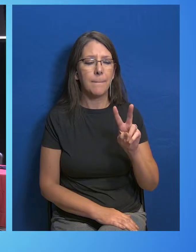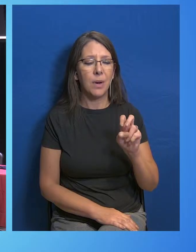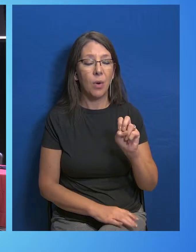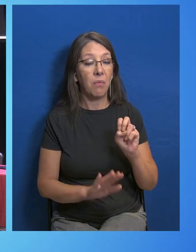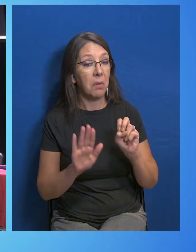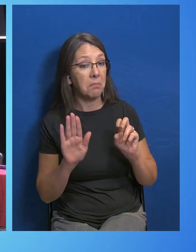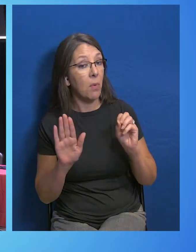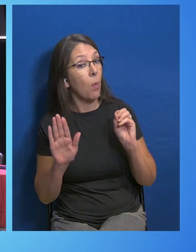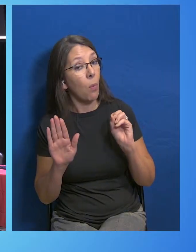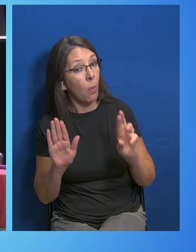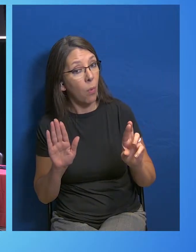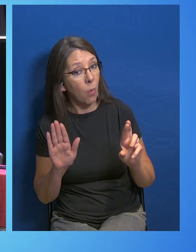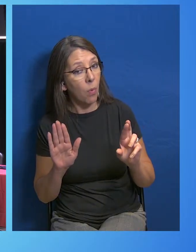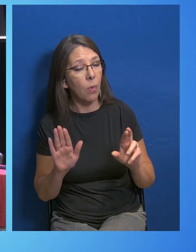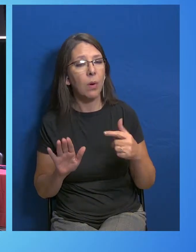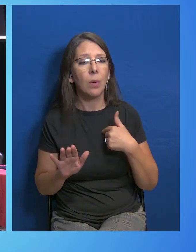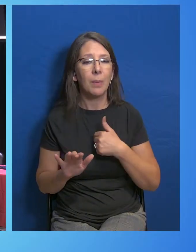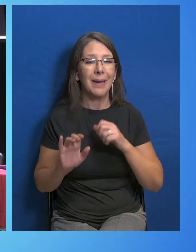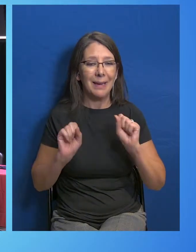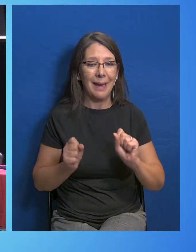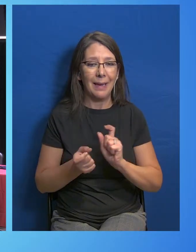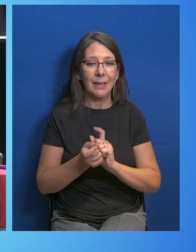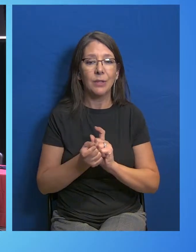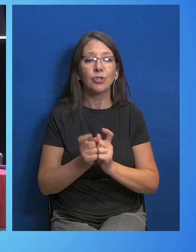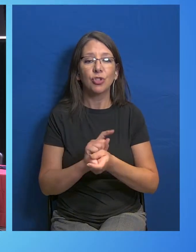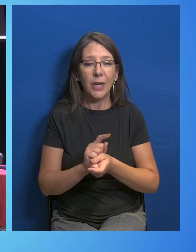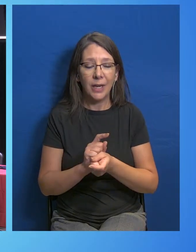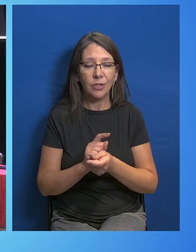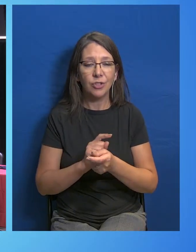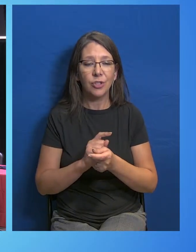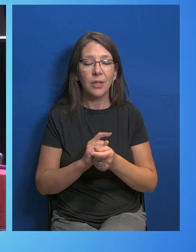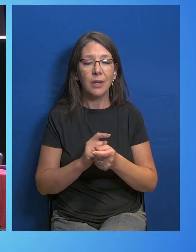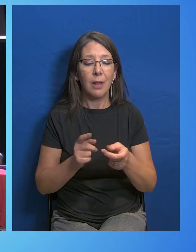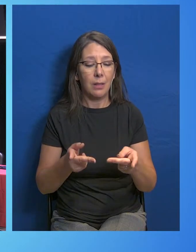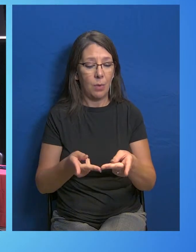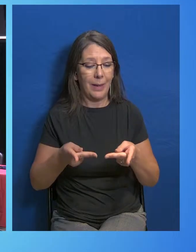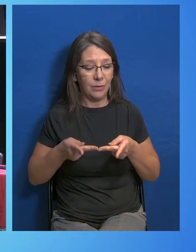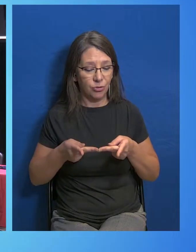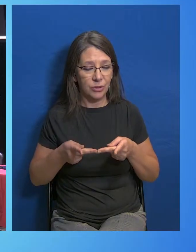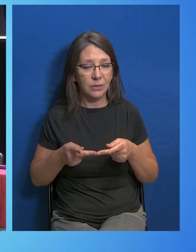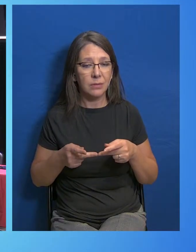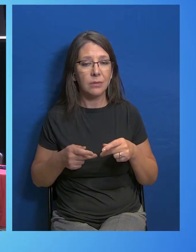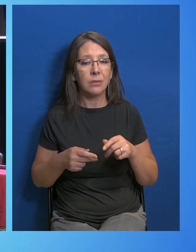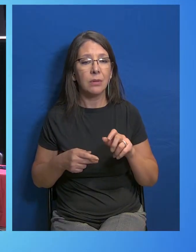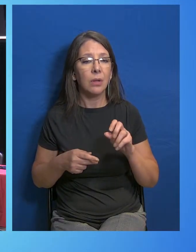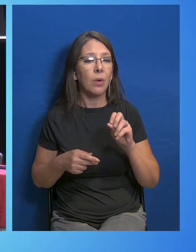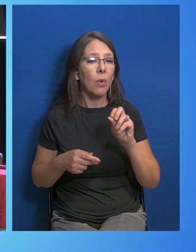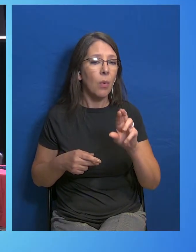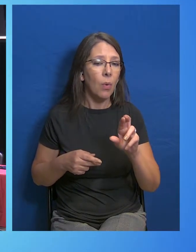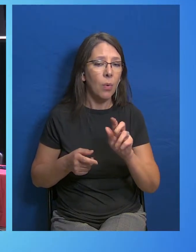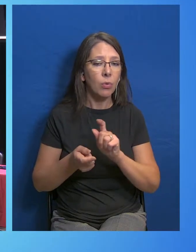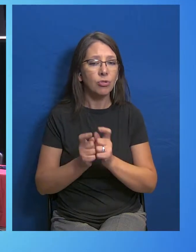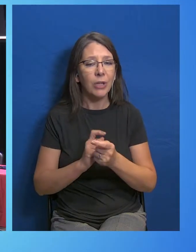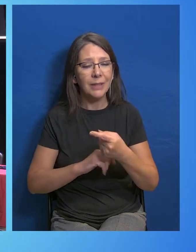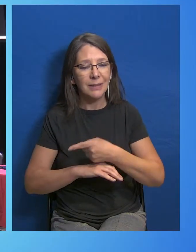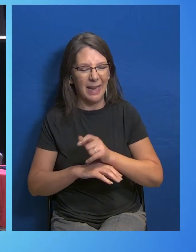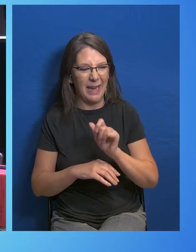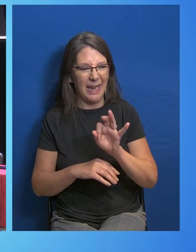we could potentially change the location, change the date or a location if that makes attendance more feasible.